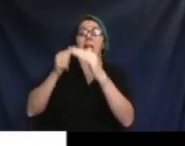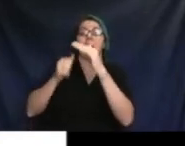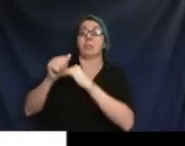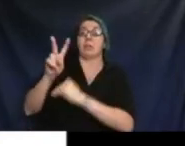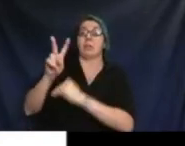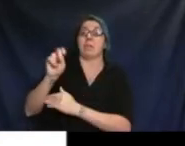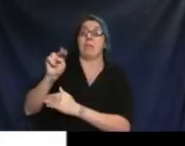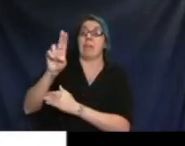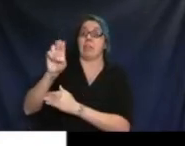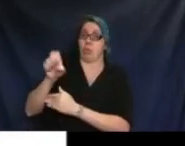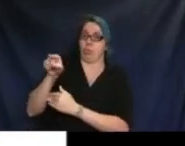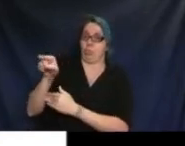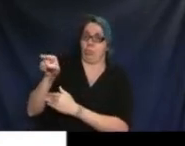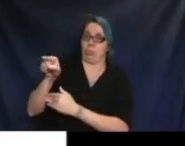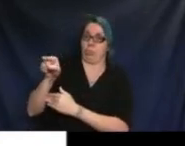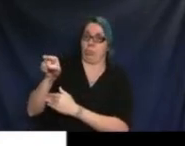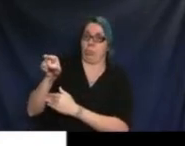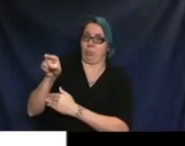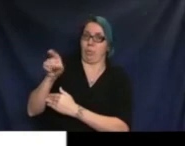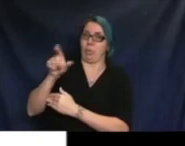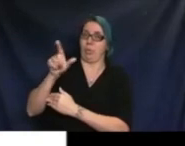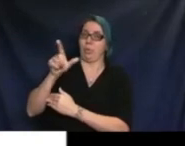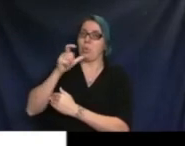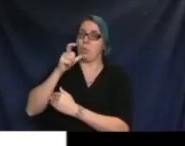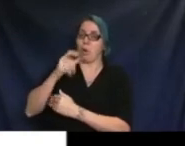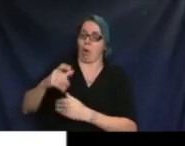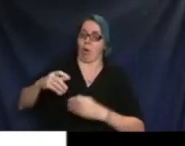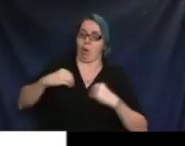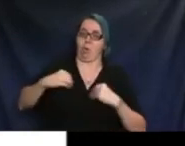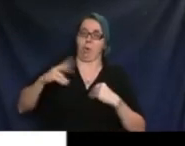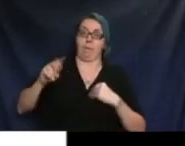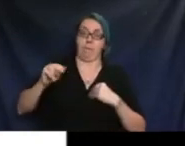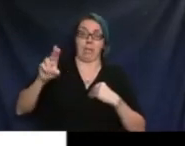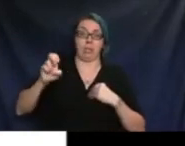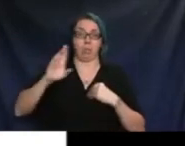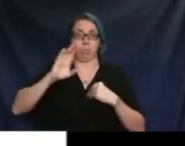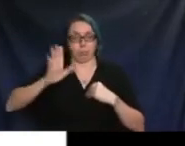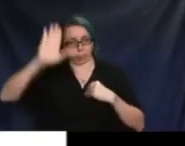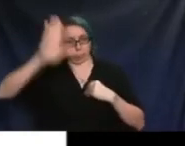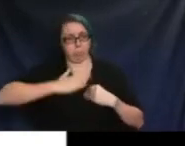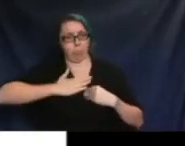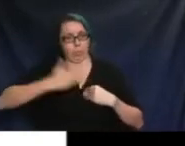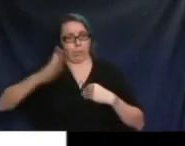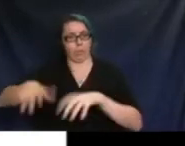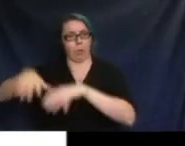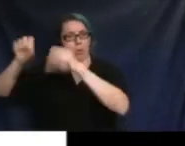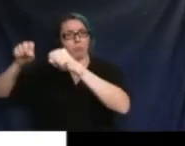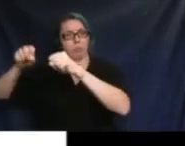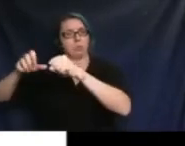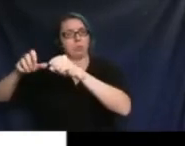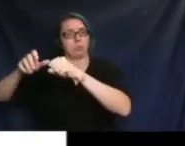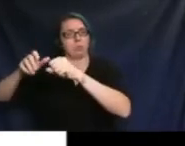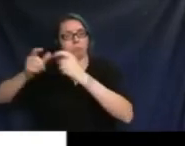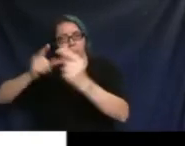the hosting venue. If there is, it sounded like there was some kind of venue involved there.